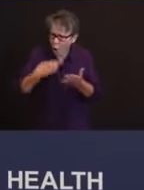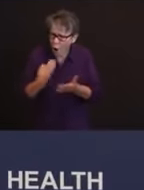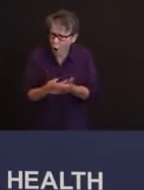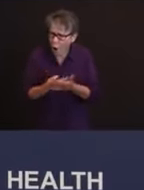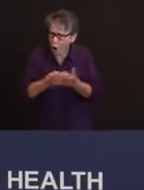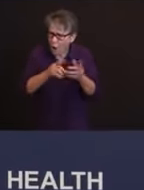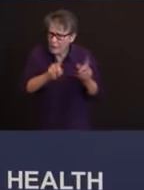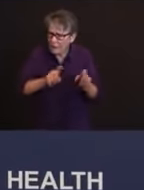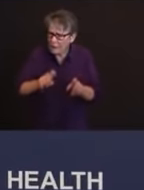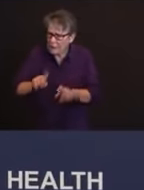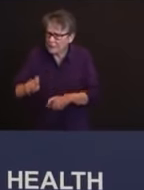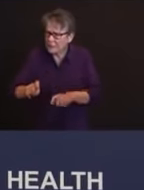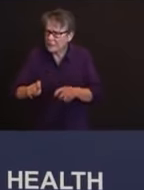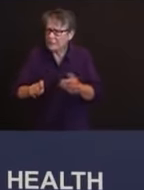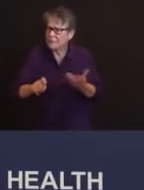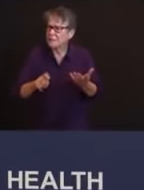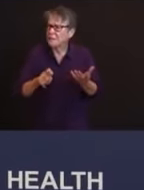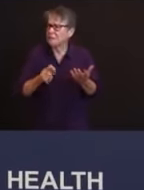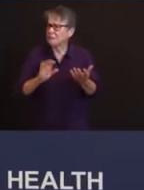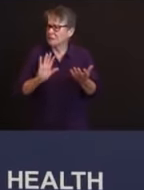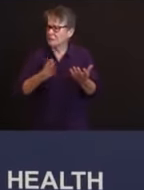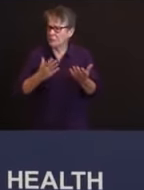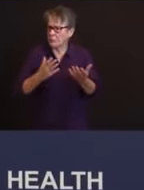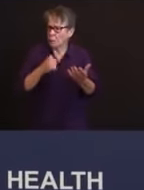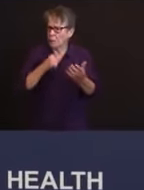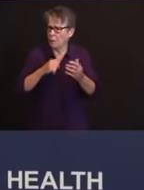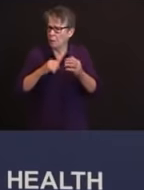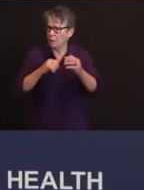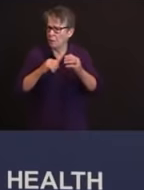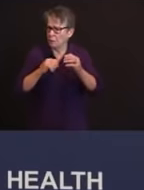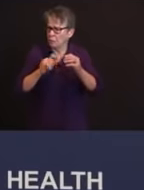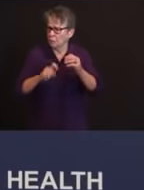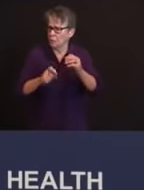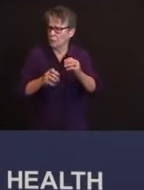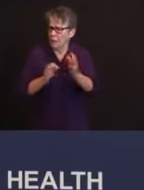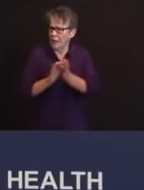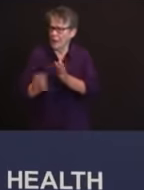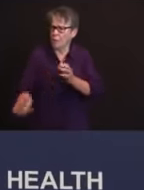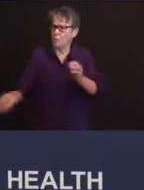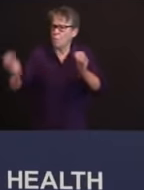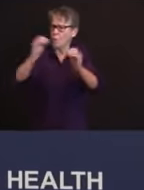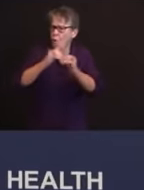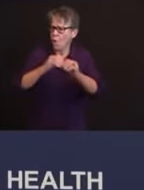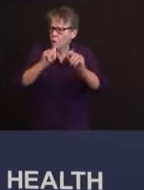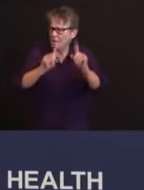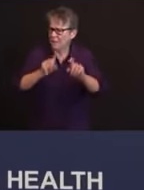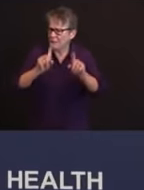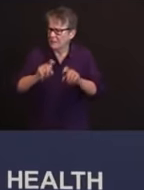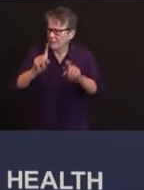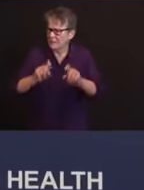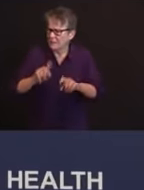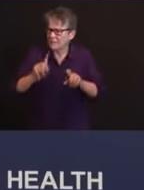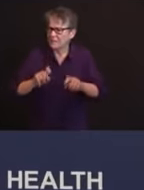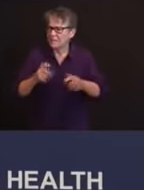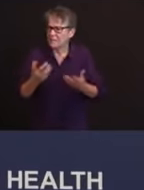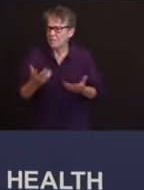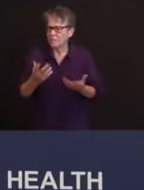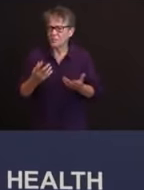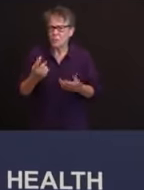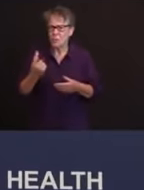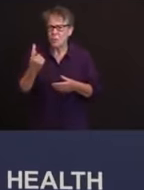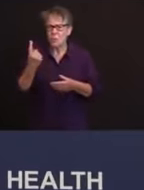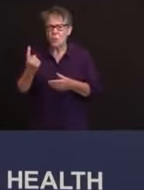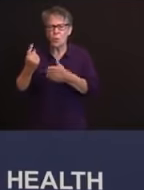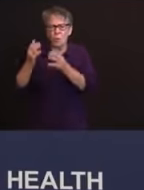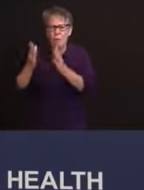And Governor, Mayor Fulop has been somewhat critical on Twitter, but he said that he'd like to see stricter penalties for bars and restaurants that violate the rules that are